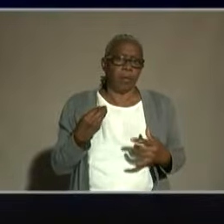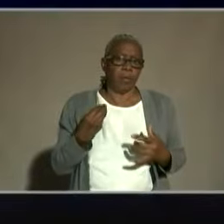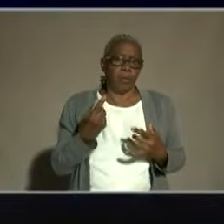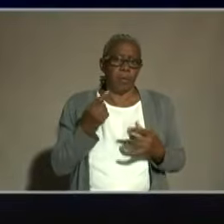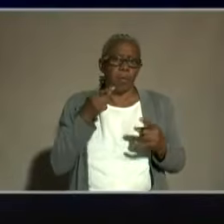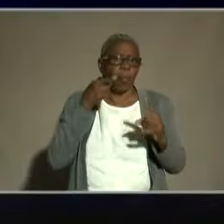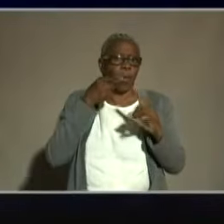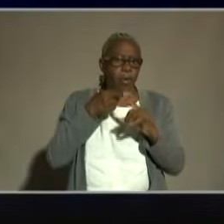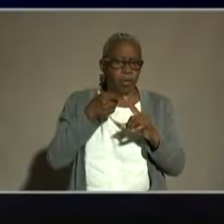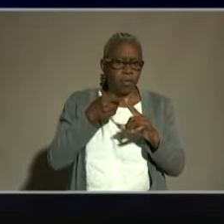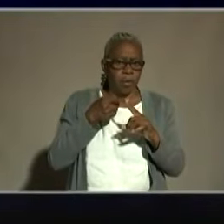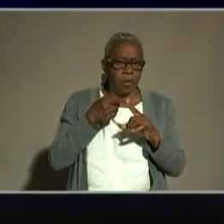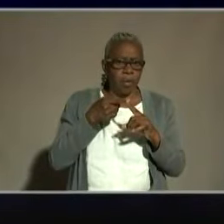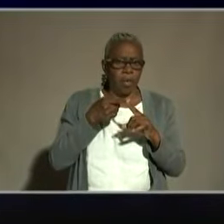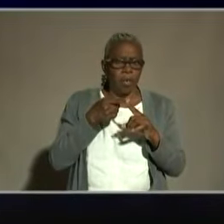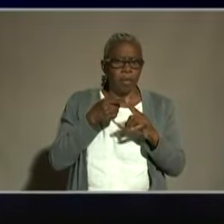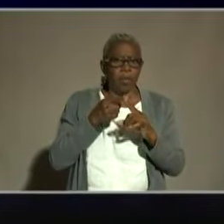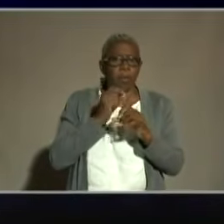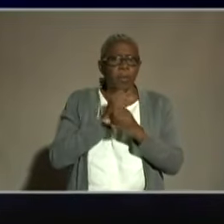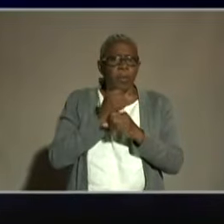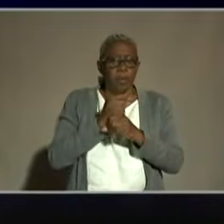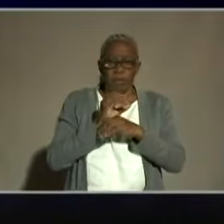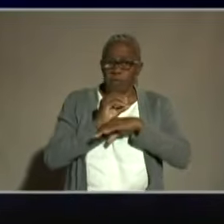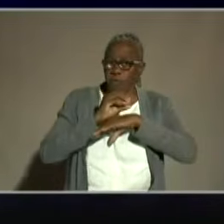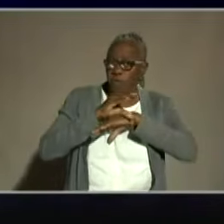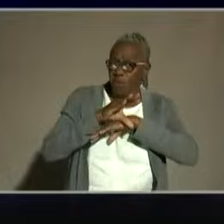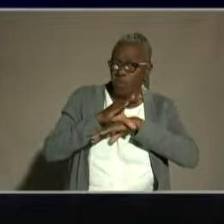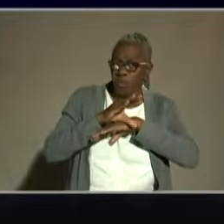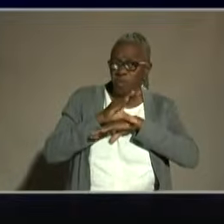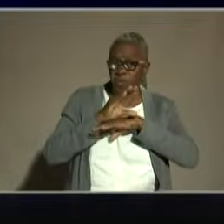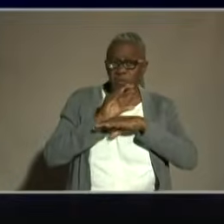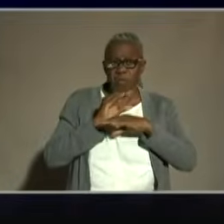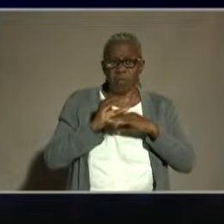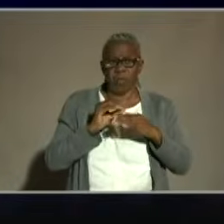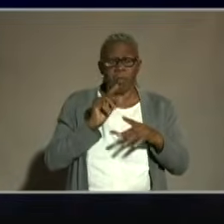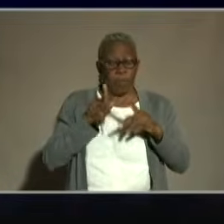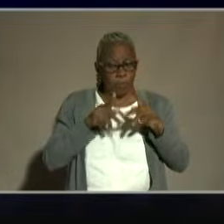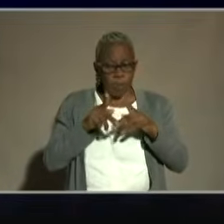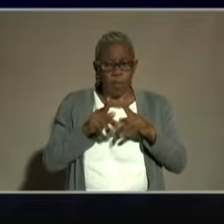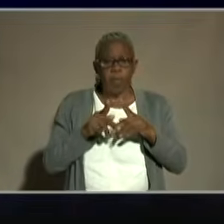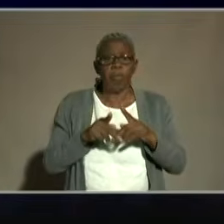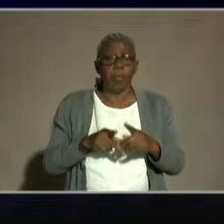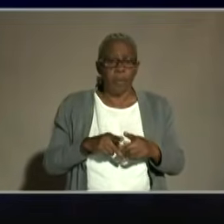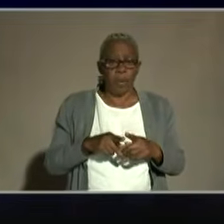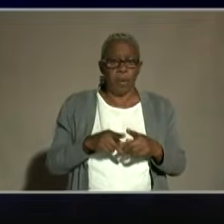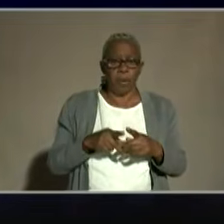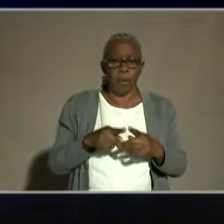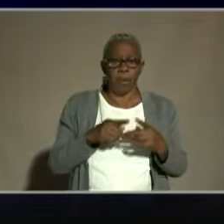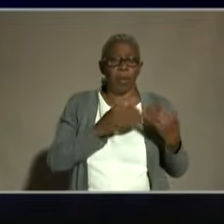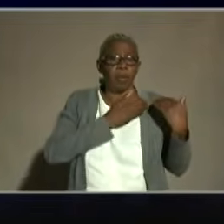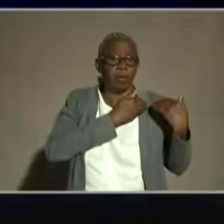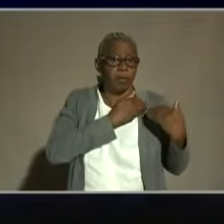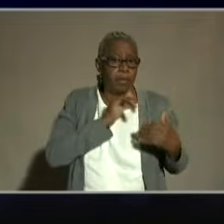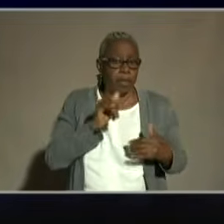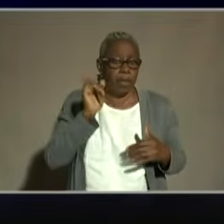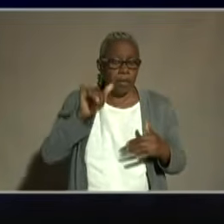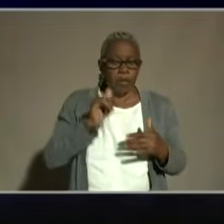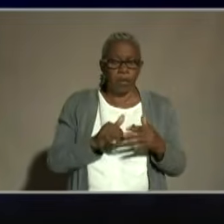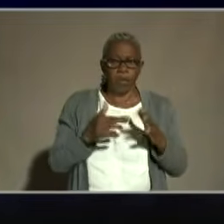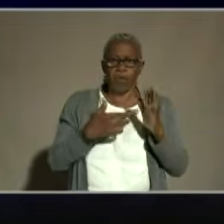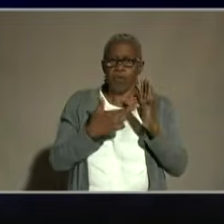may occasionally be an excessive use of force, the persons are held accountable for that in accordance with the law. That's what the rule of law